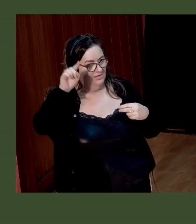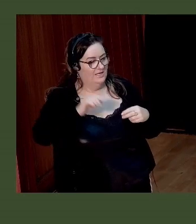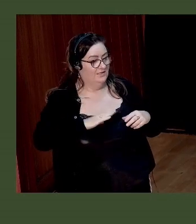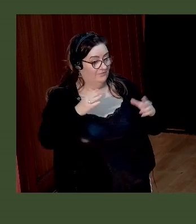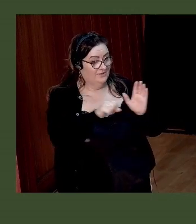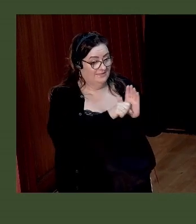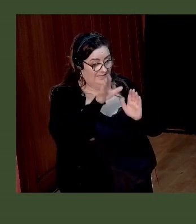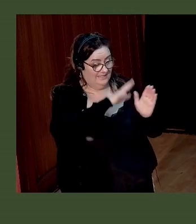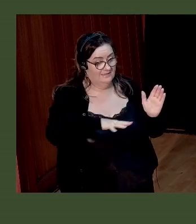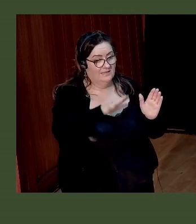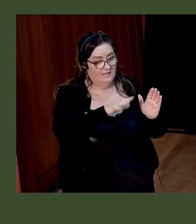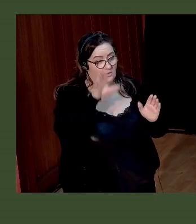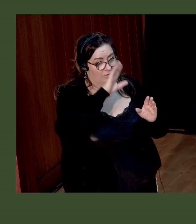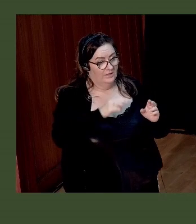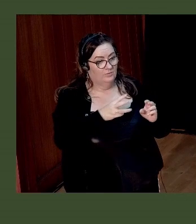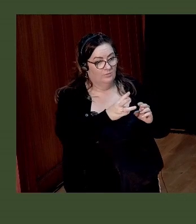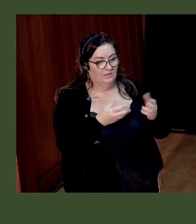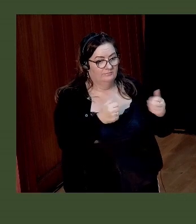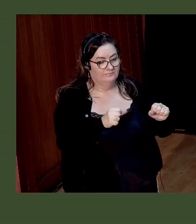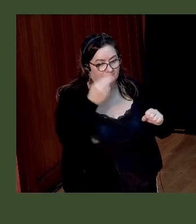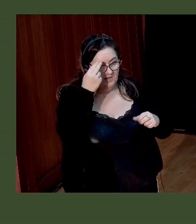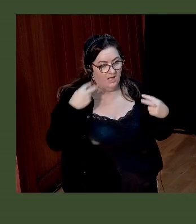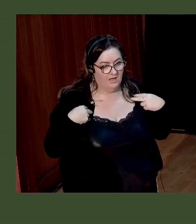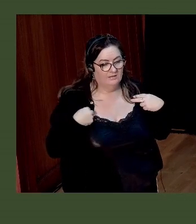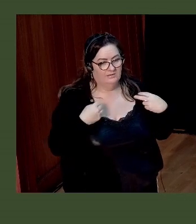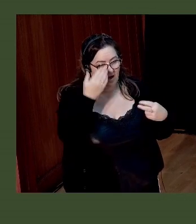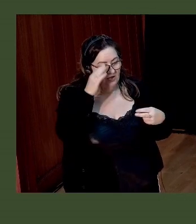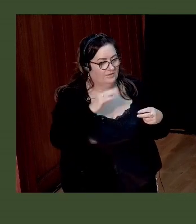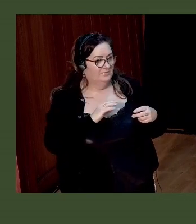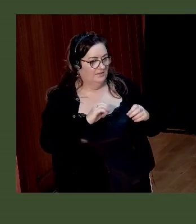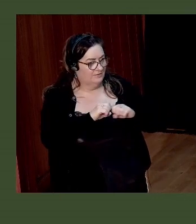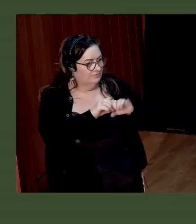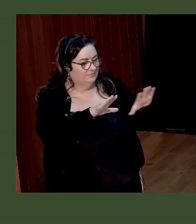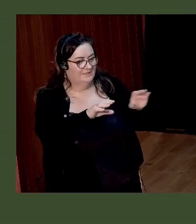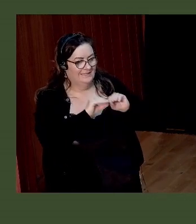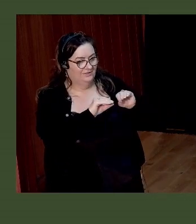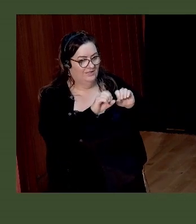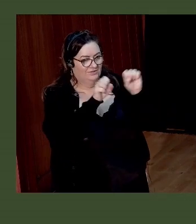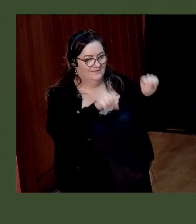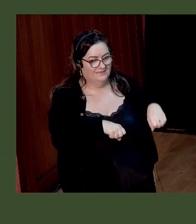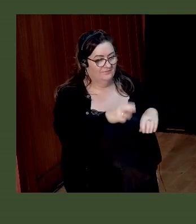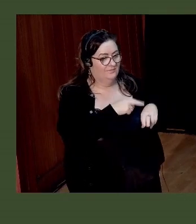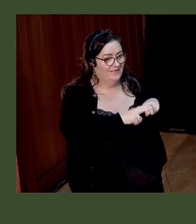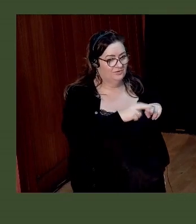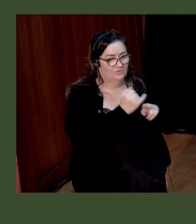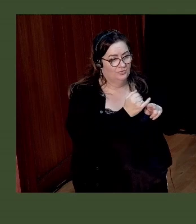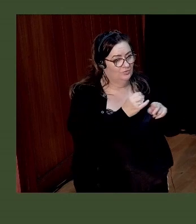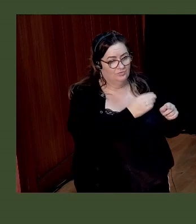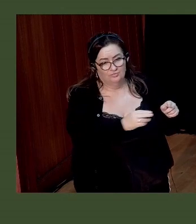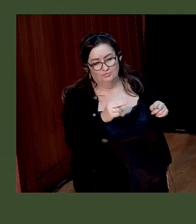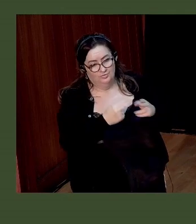state, it seemed that the vision of the Conor Gaeilge would be realised, with the use of language expanding in the education system from national schools to the